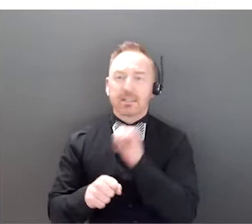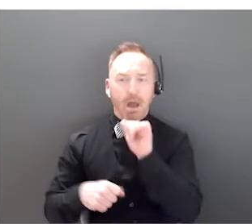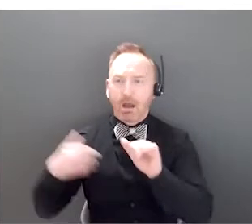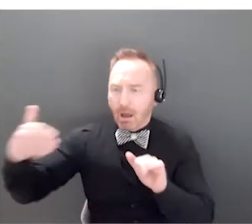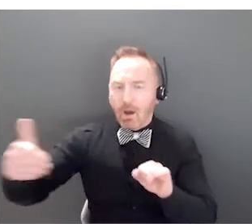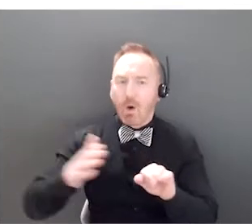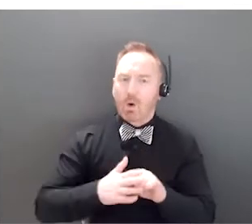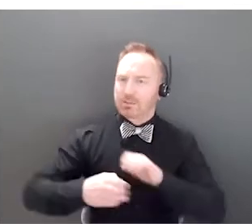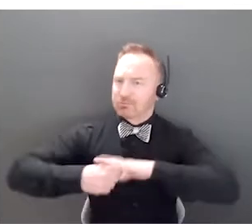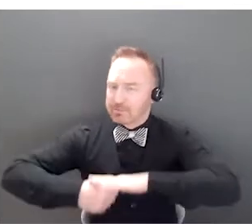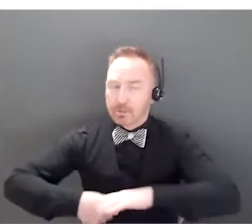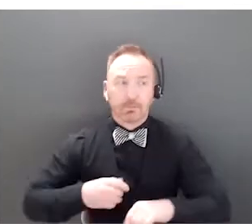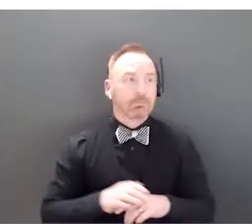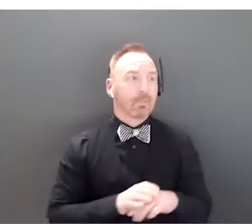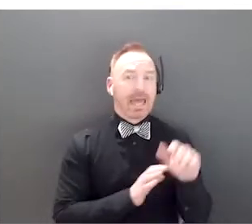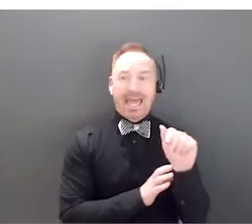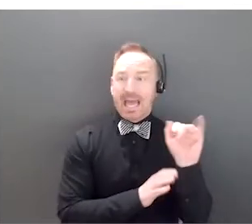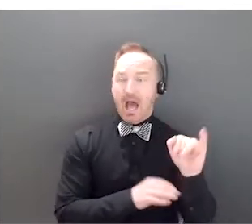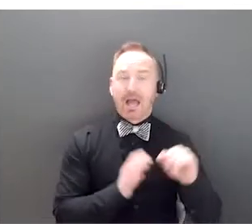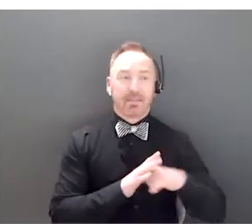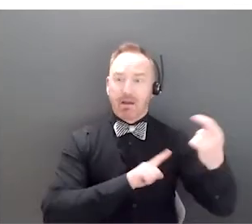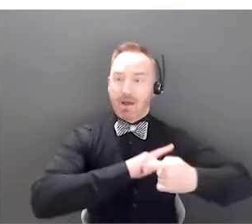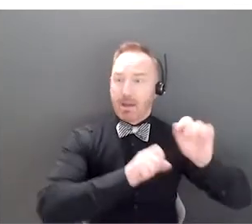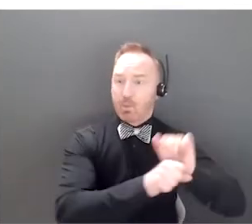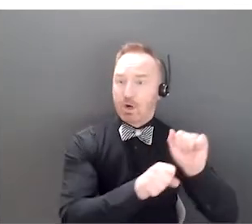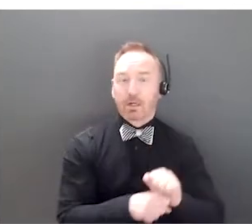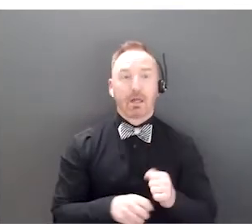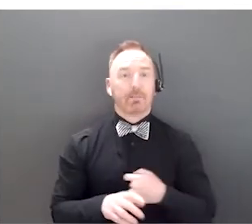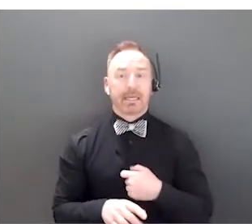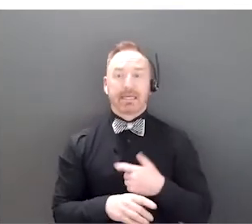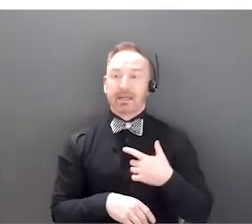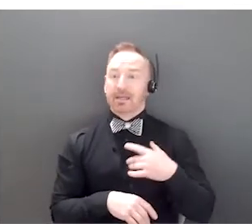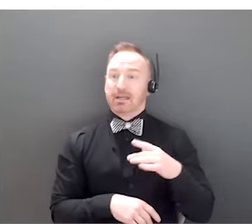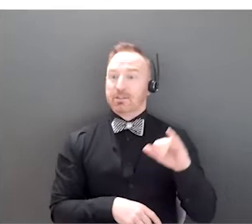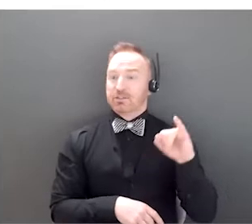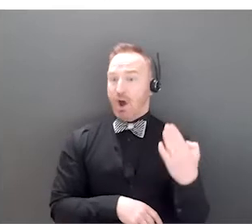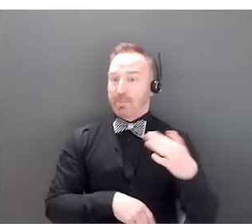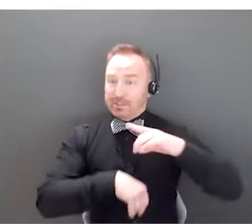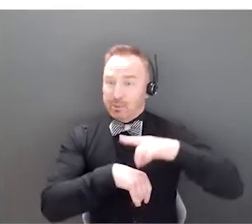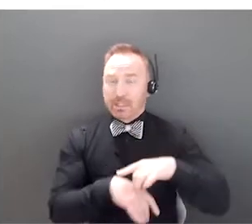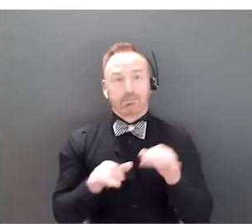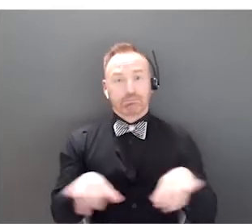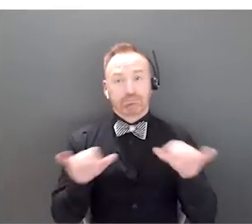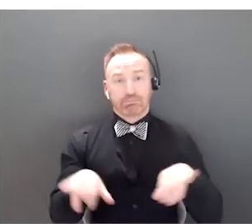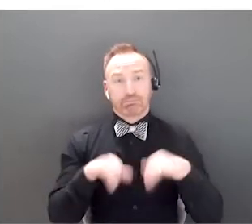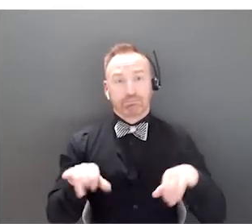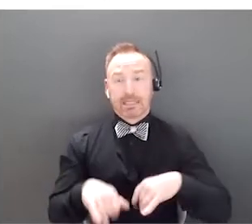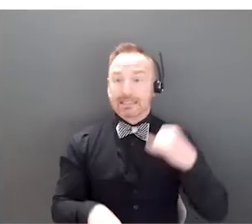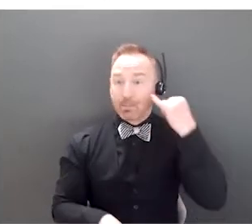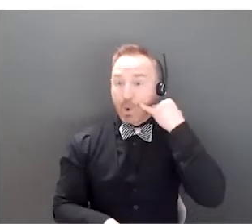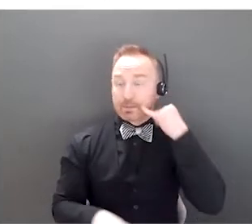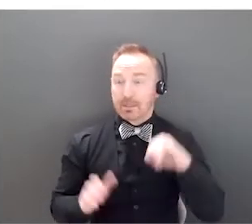applications of AI could lead to the automation of work, where repetitive job tasks will continue to be replaced by machines. We can think about the self-checkout counter